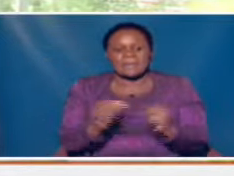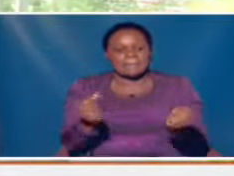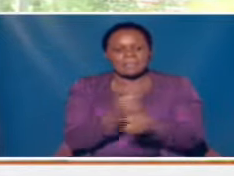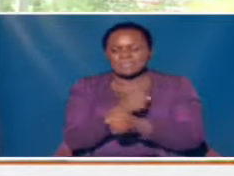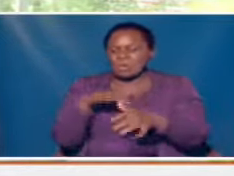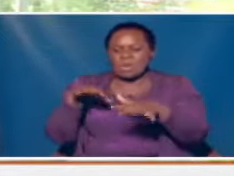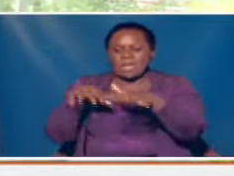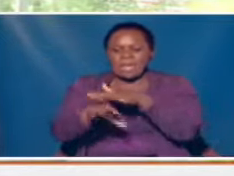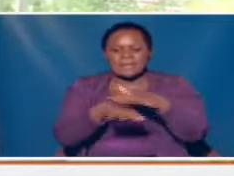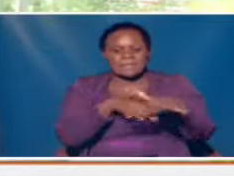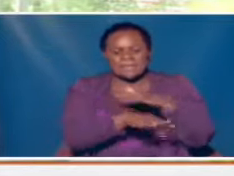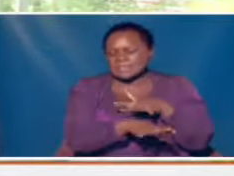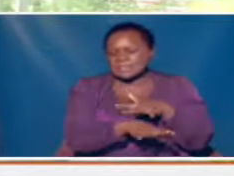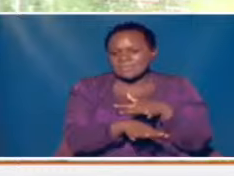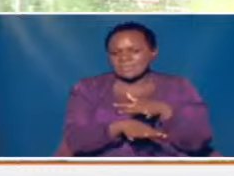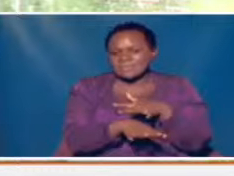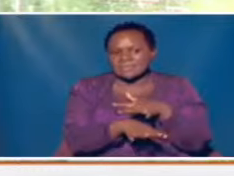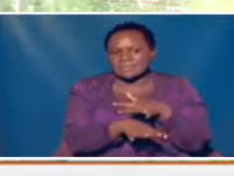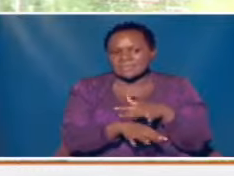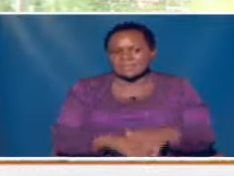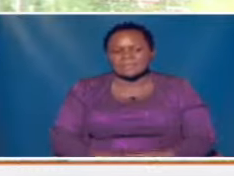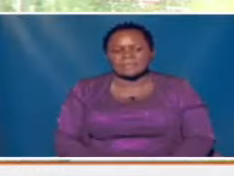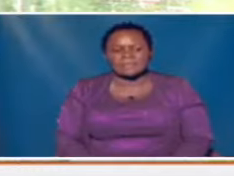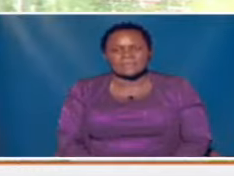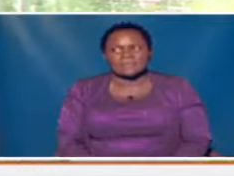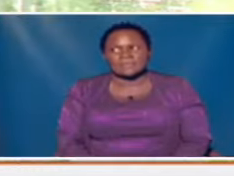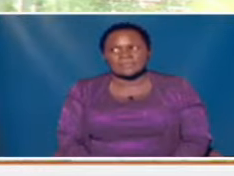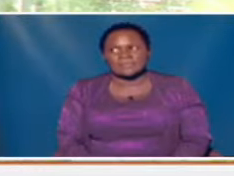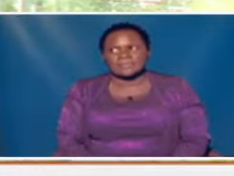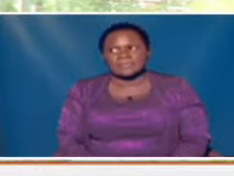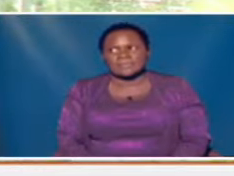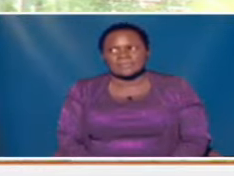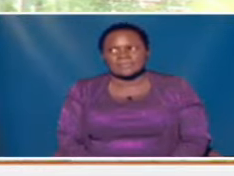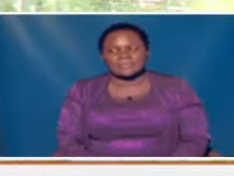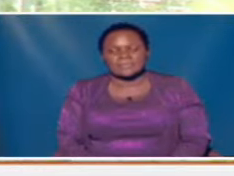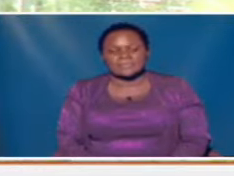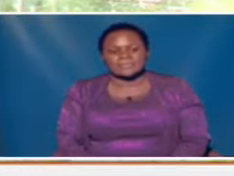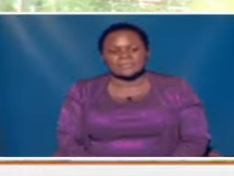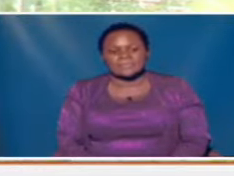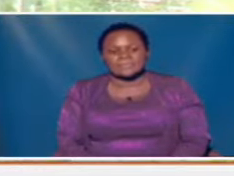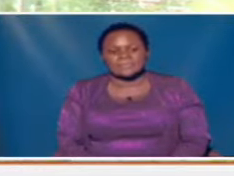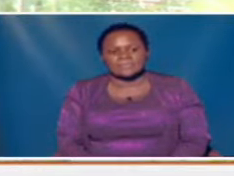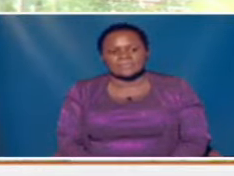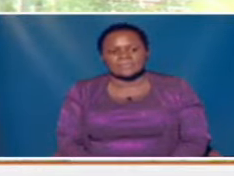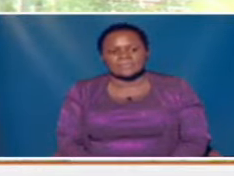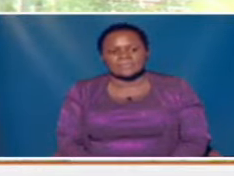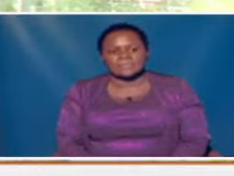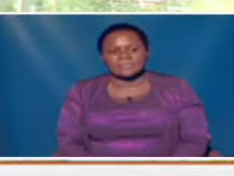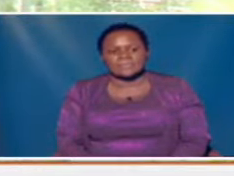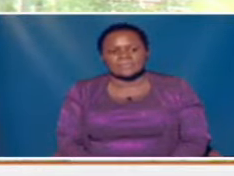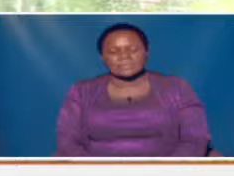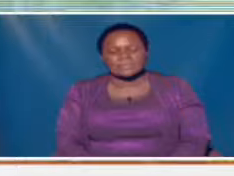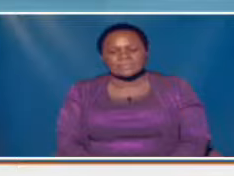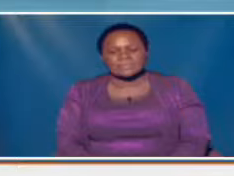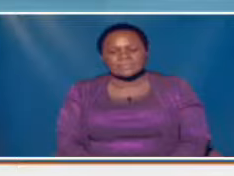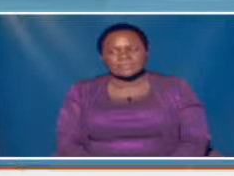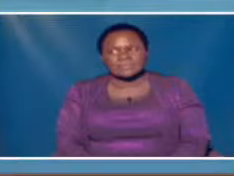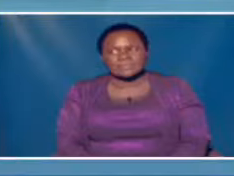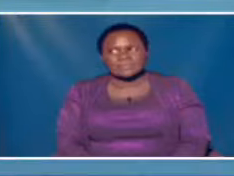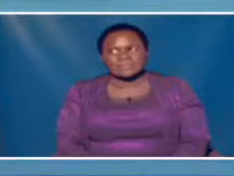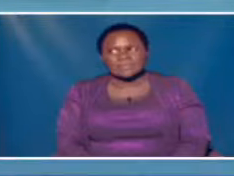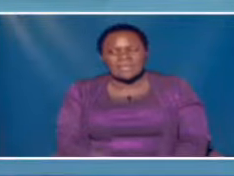even access to their homes. Catherine Imuraget, KTN News in Runda Estate, Nairobi.